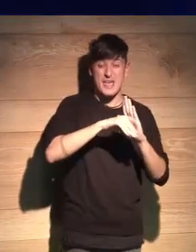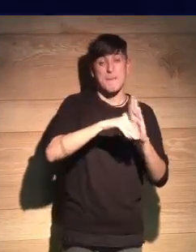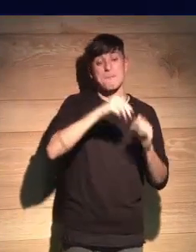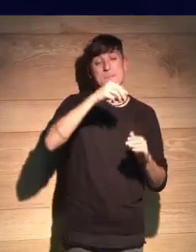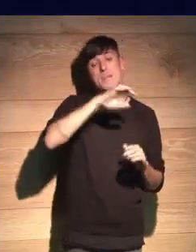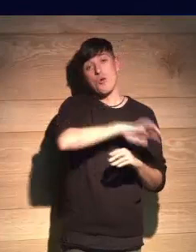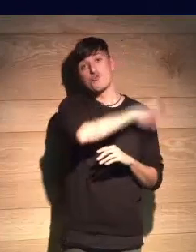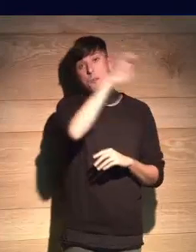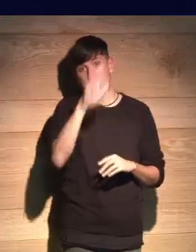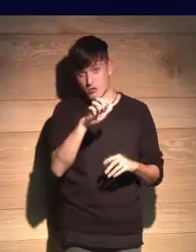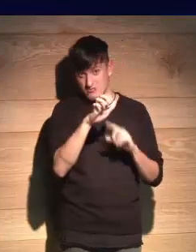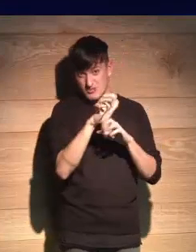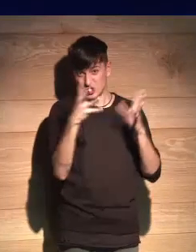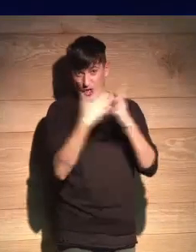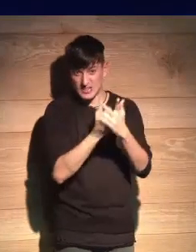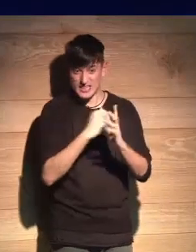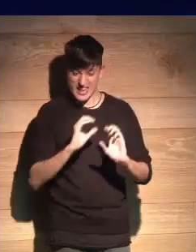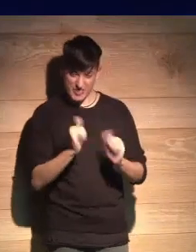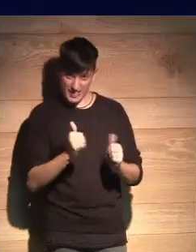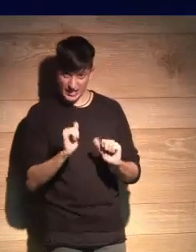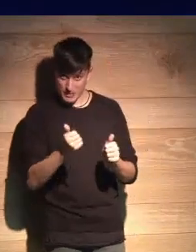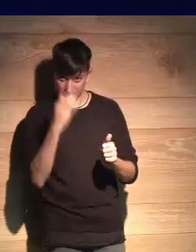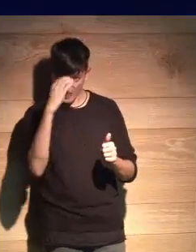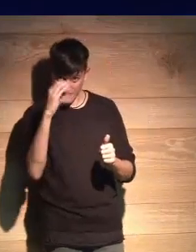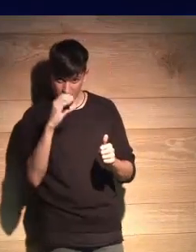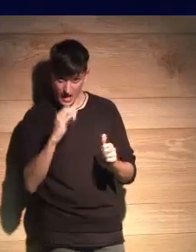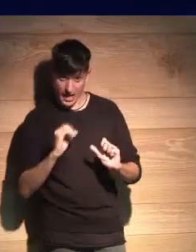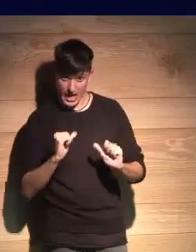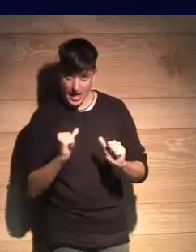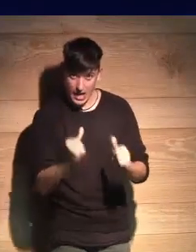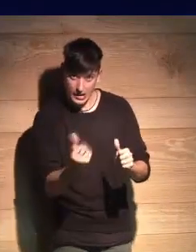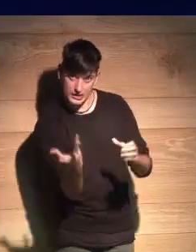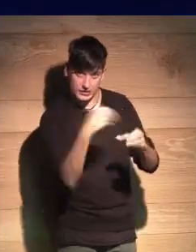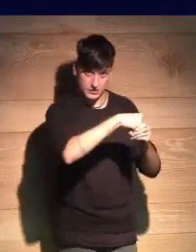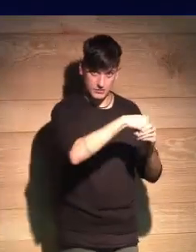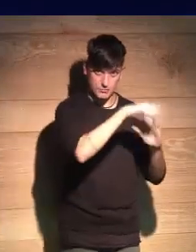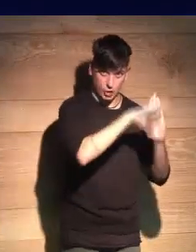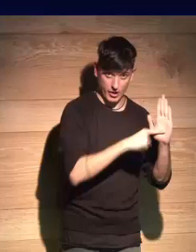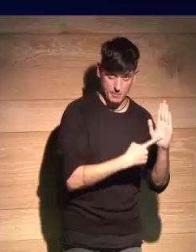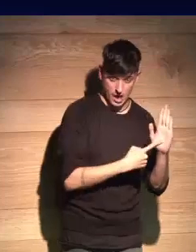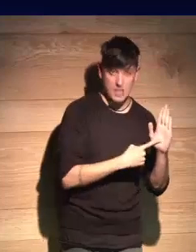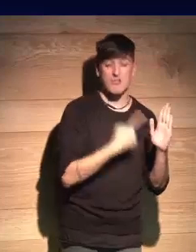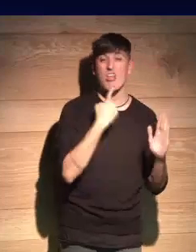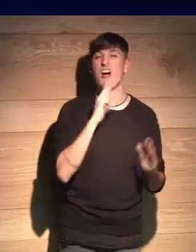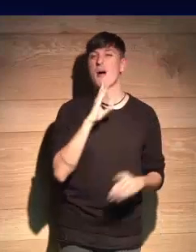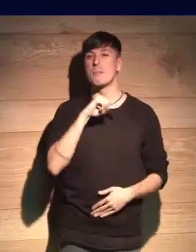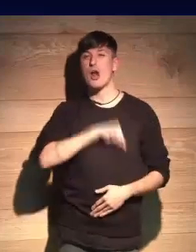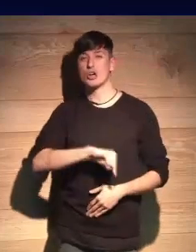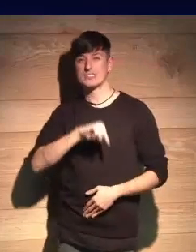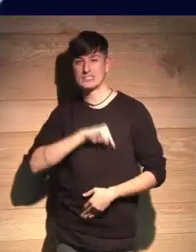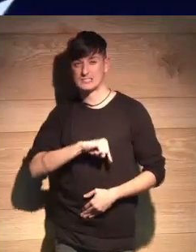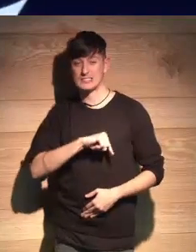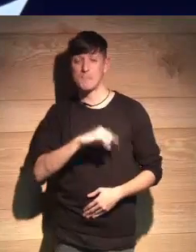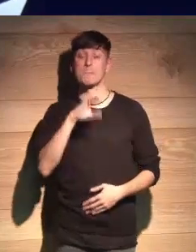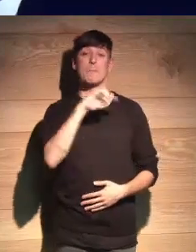what the new European Framework Program says, which includes all the scientific disciplines. And I